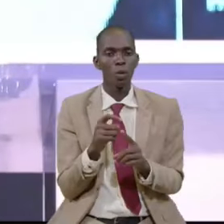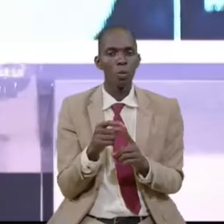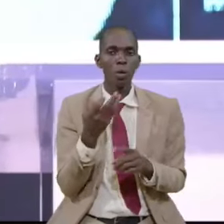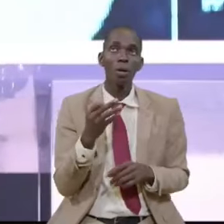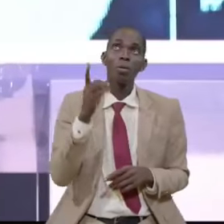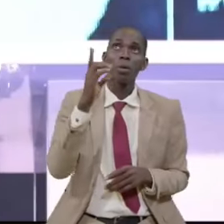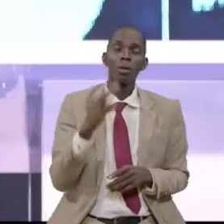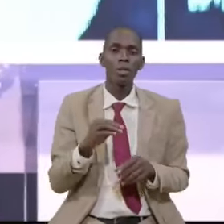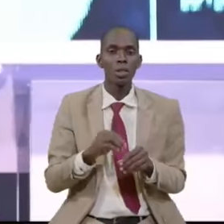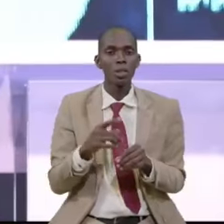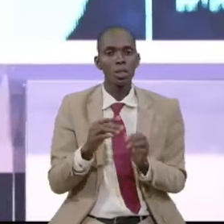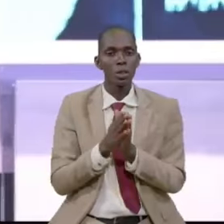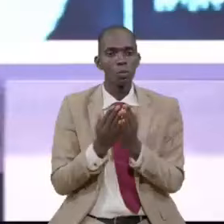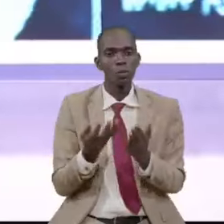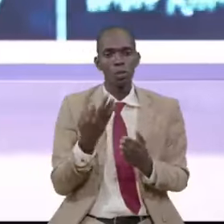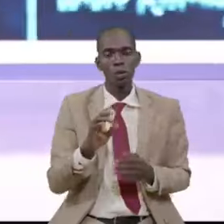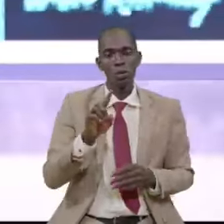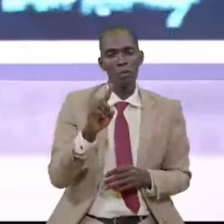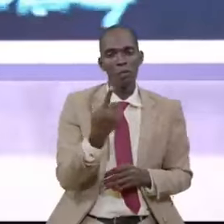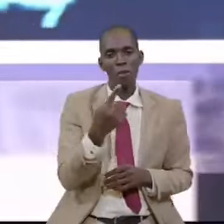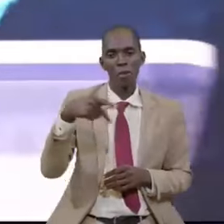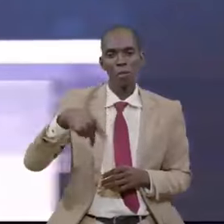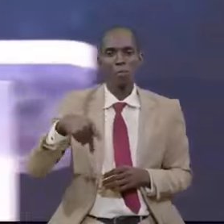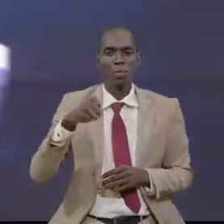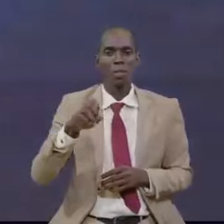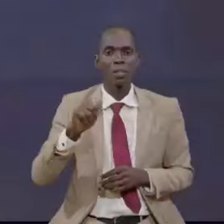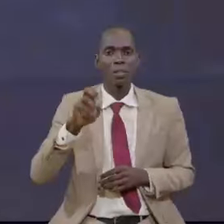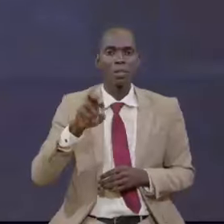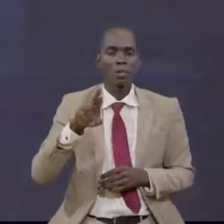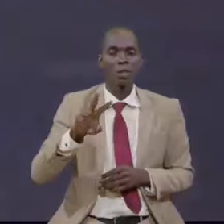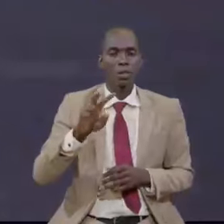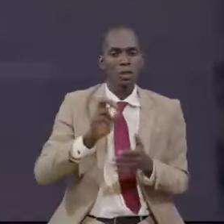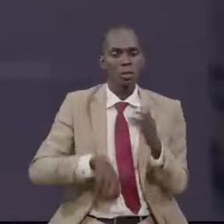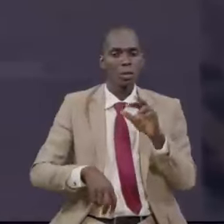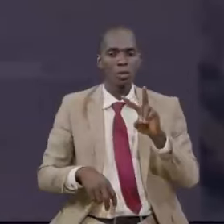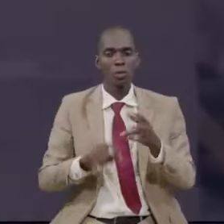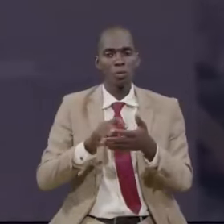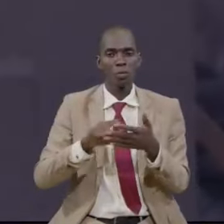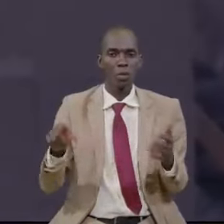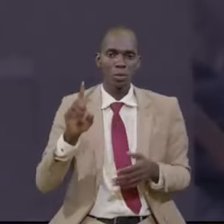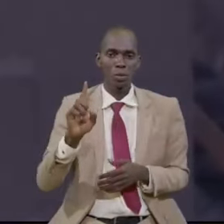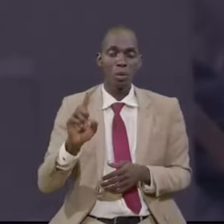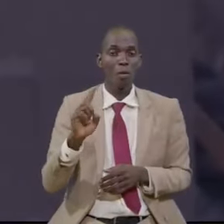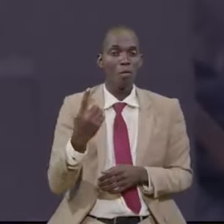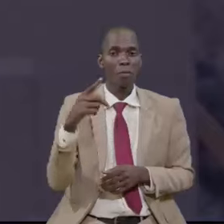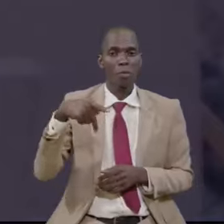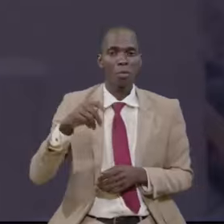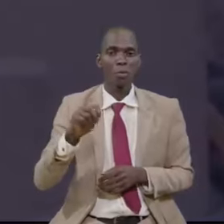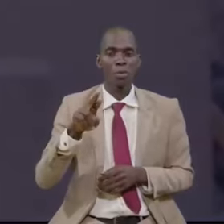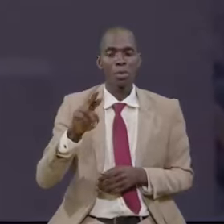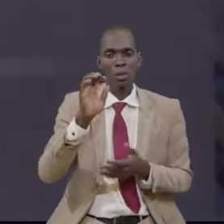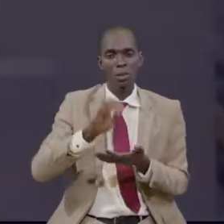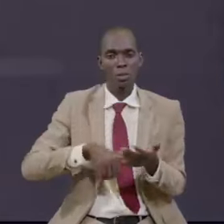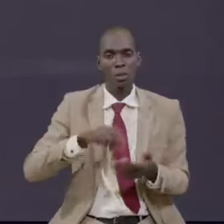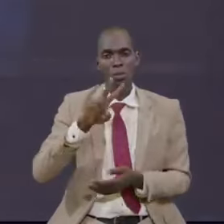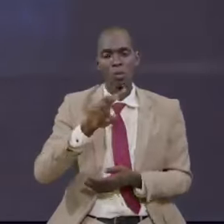in 1 Peter chapter 2, and I'm reading from verse 1. 1 Peter chapter 2, reading from verse